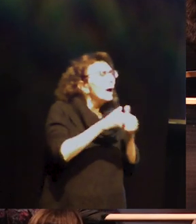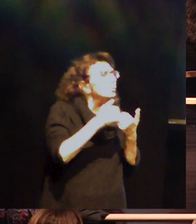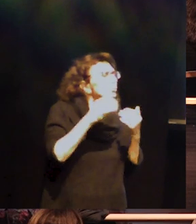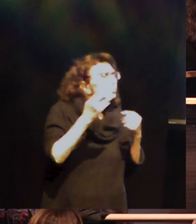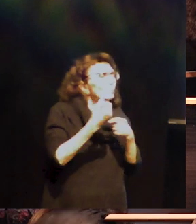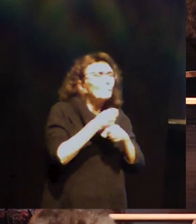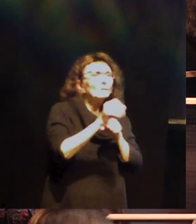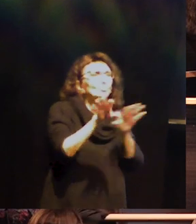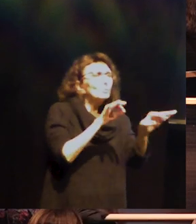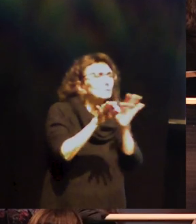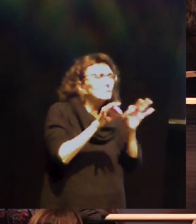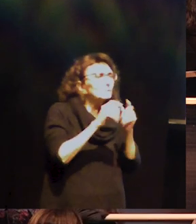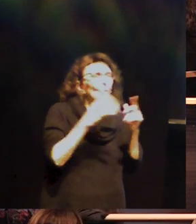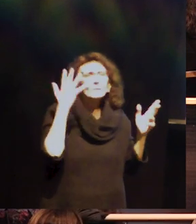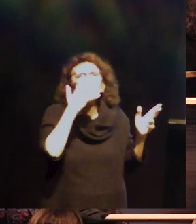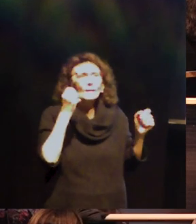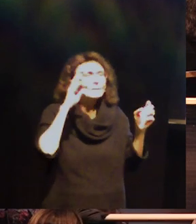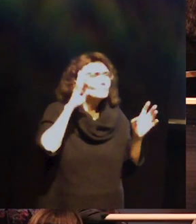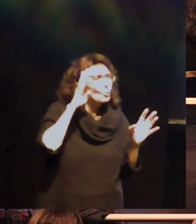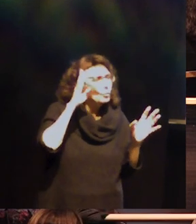choices and your aesthetic choices.